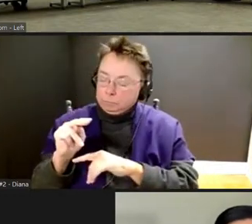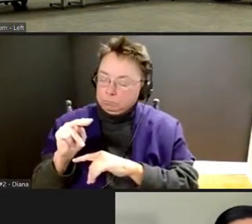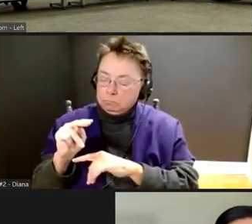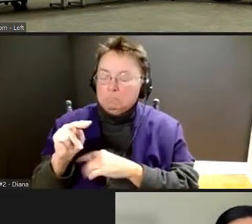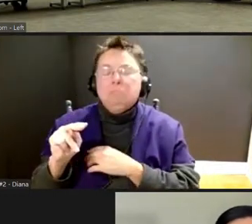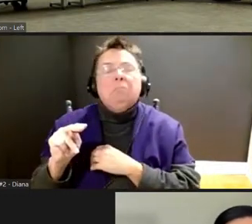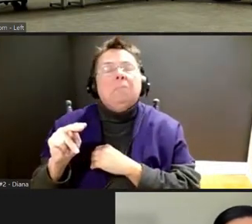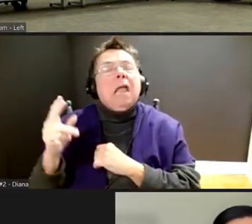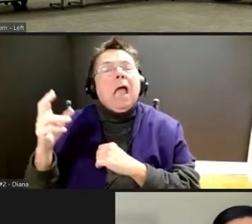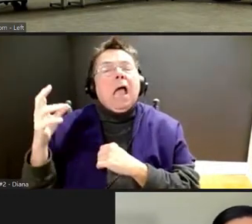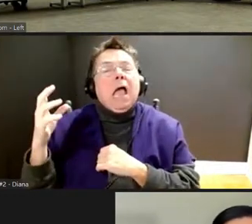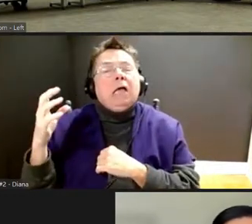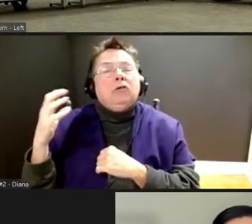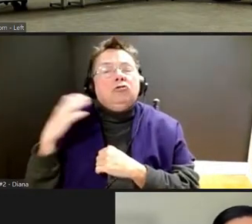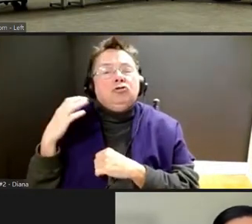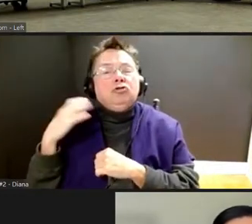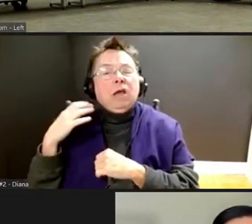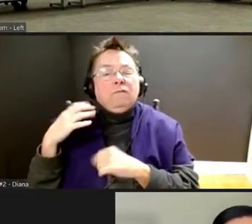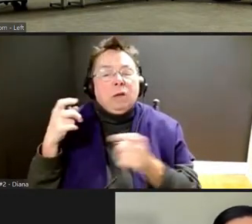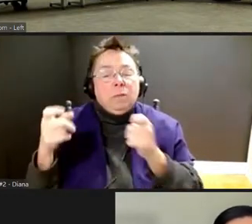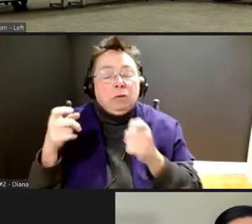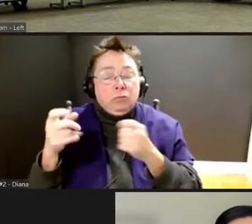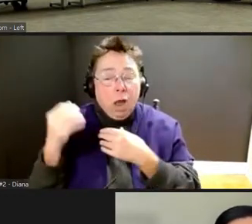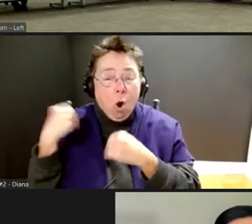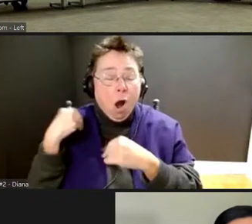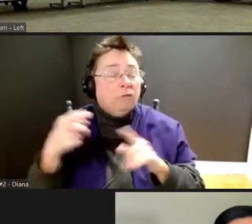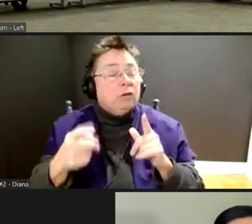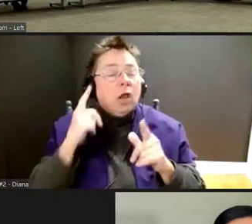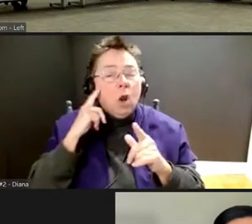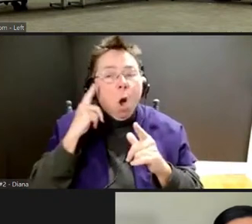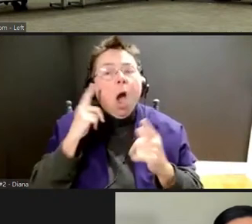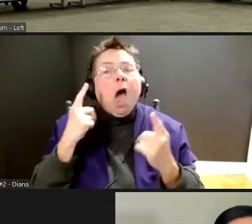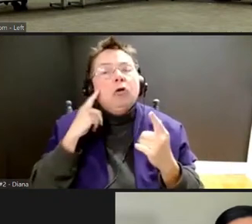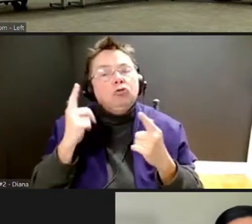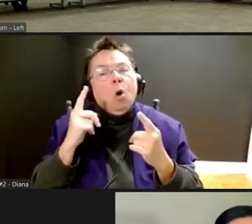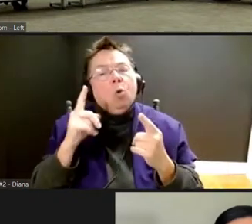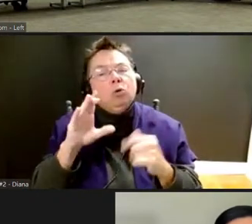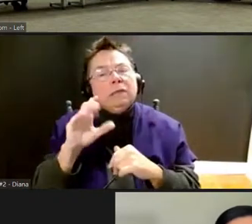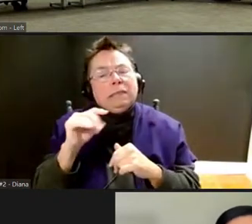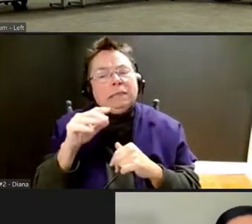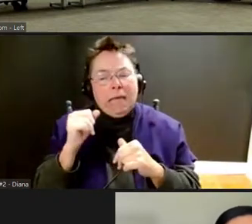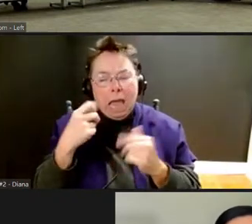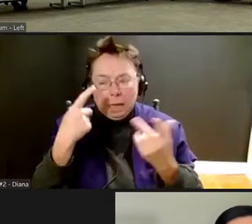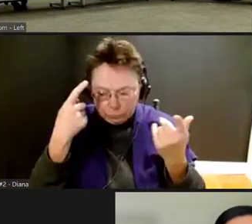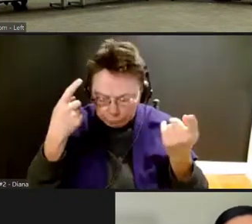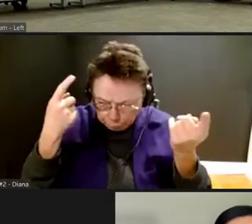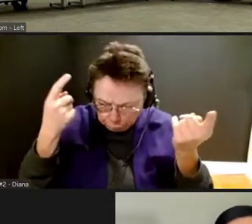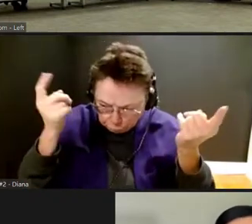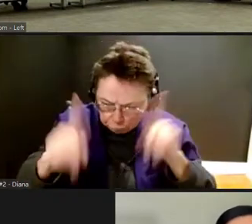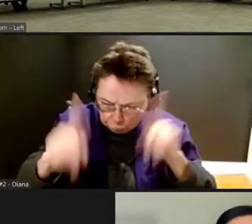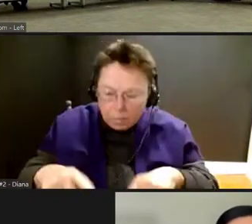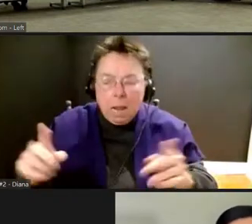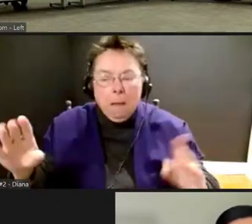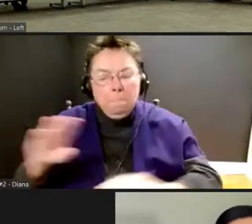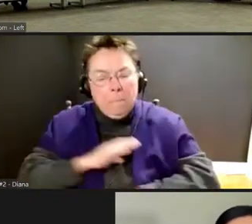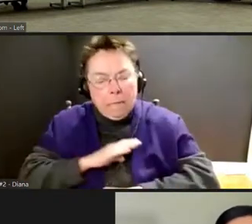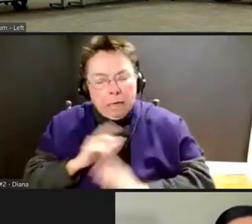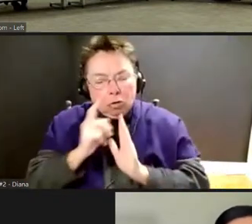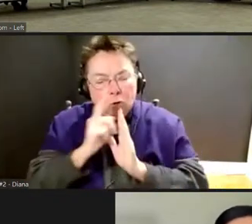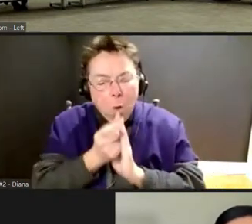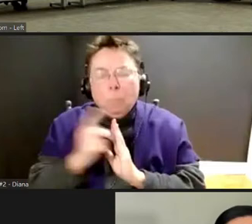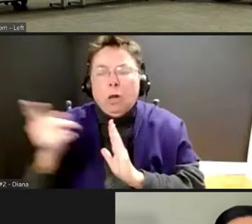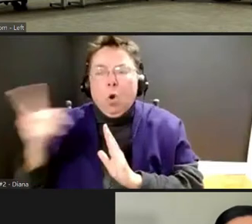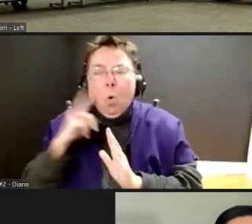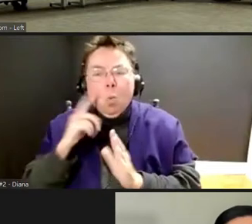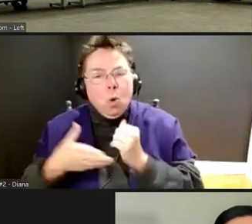As part of CTA's Meeting the Moment plan, we committed to focus on assisting people experiencing homelessness, mental health crisis, and drug